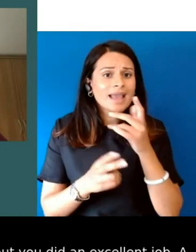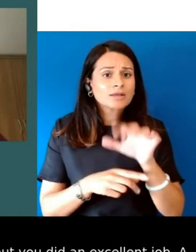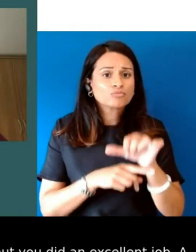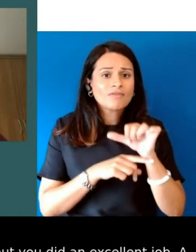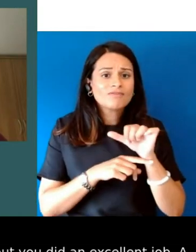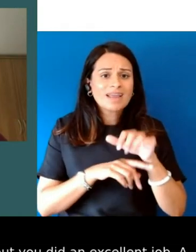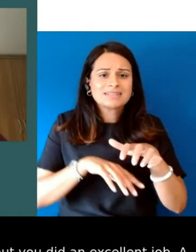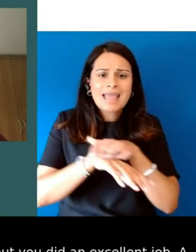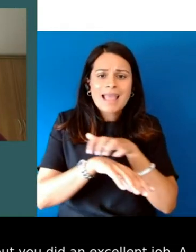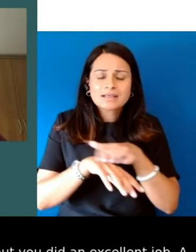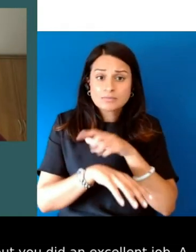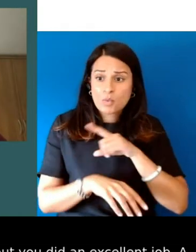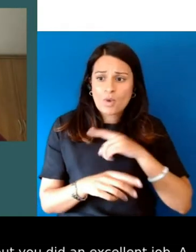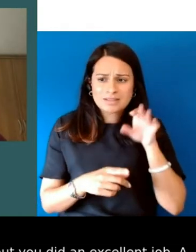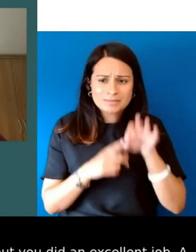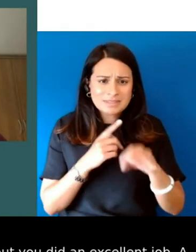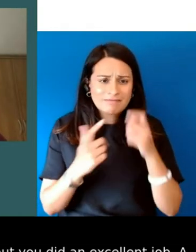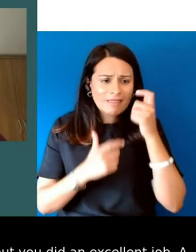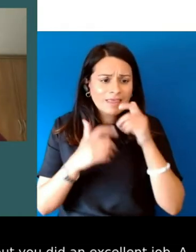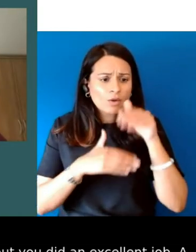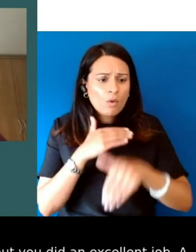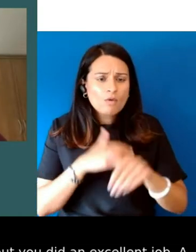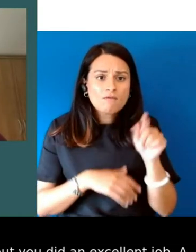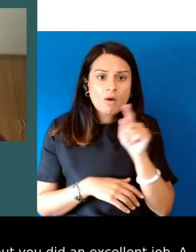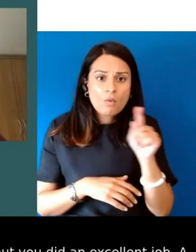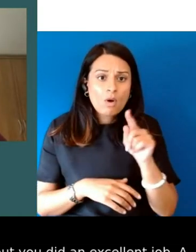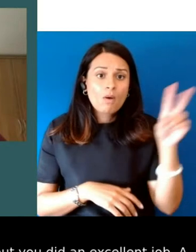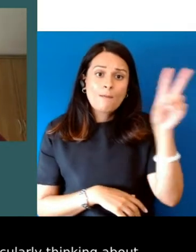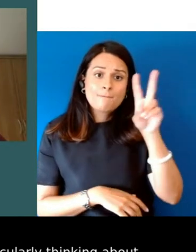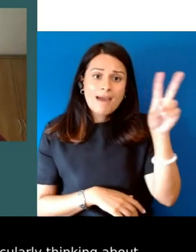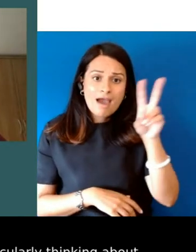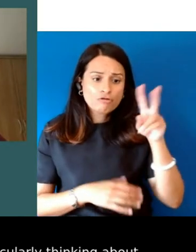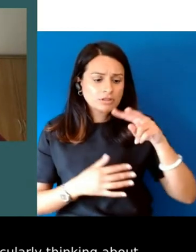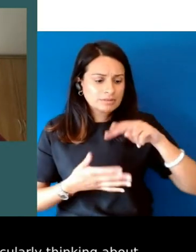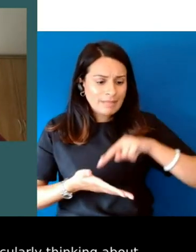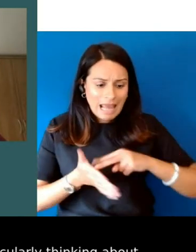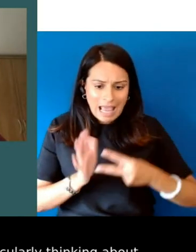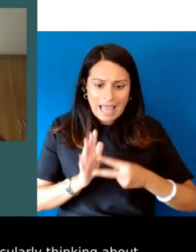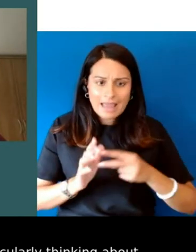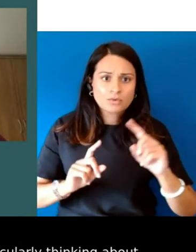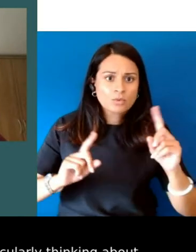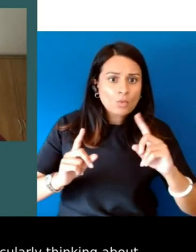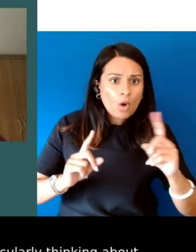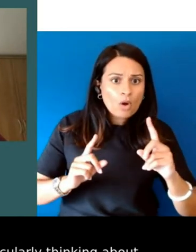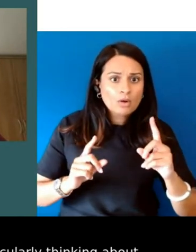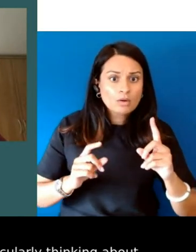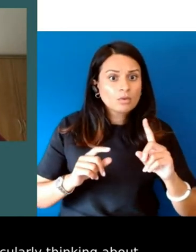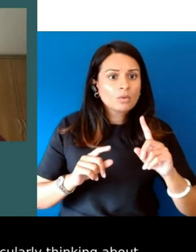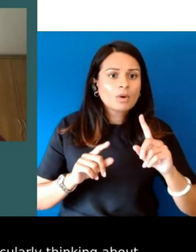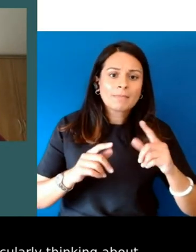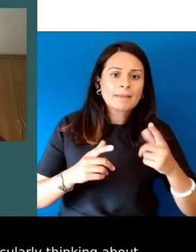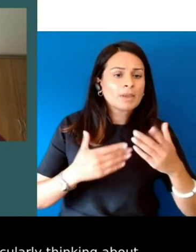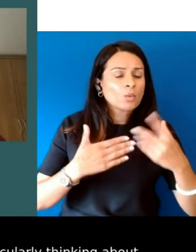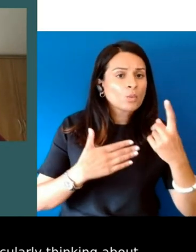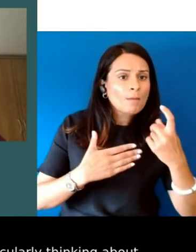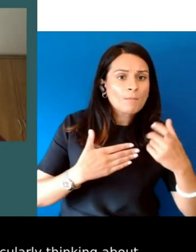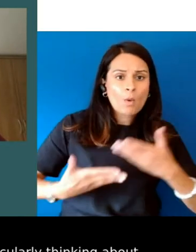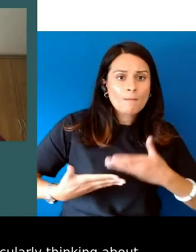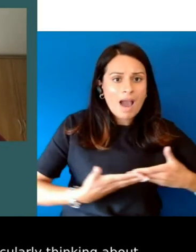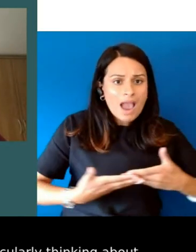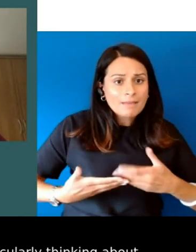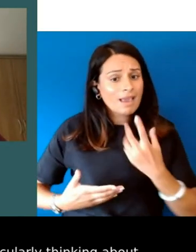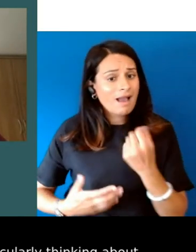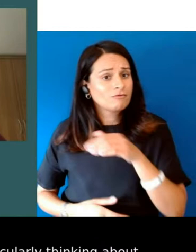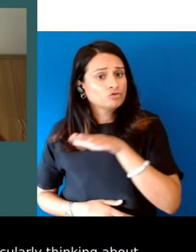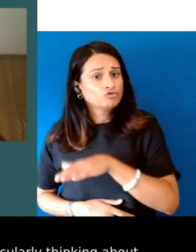particularly thinking about and parents planning on on having another baby who may already have a child that has